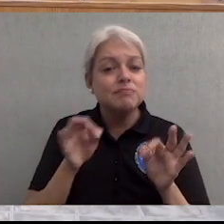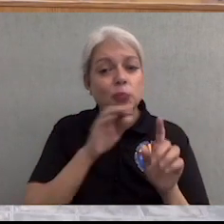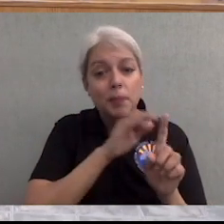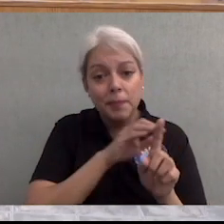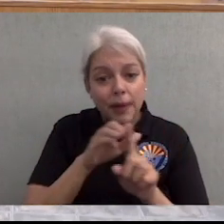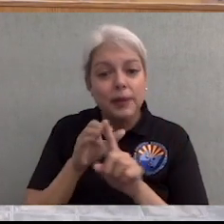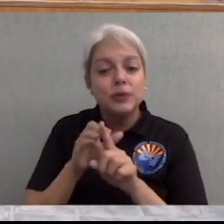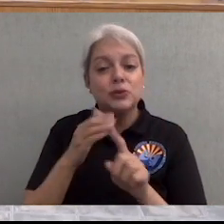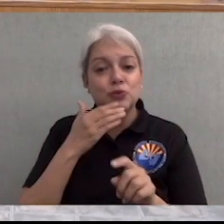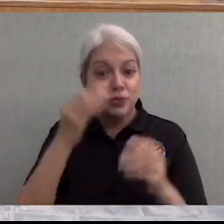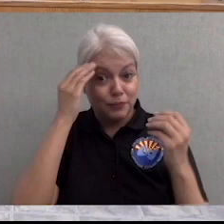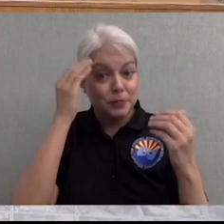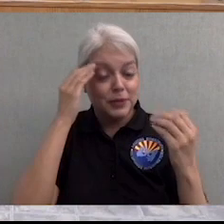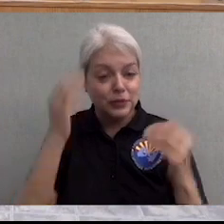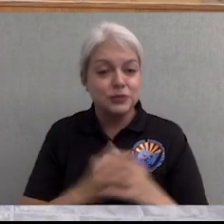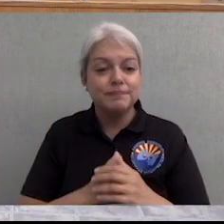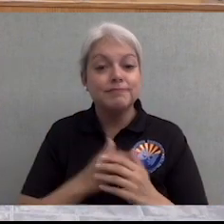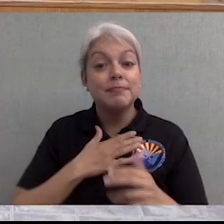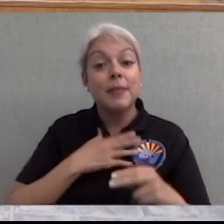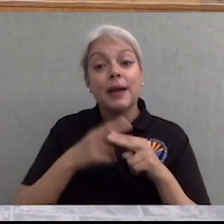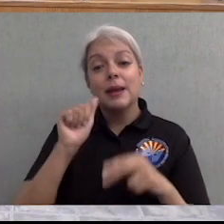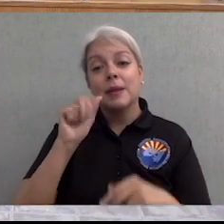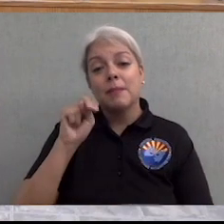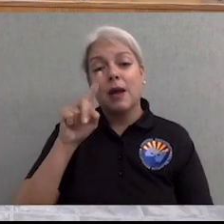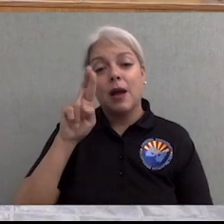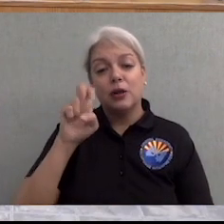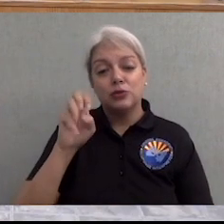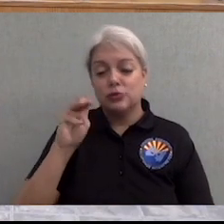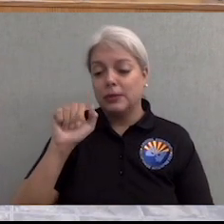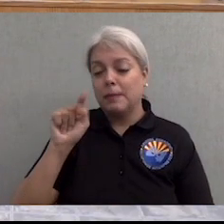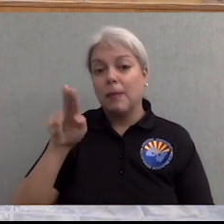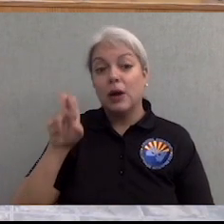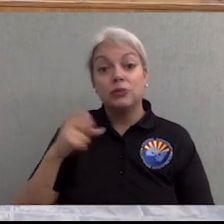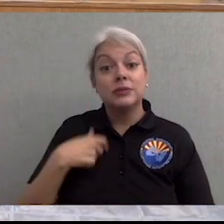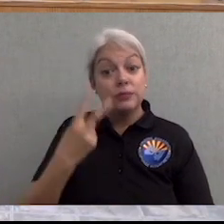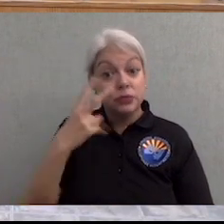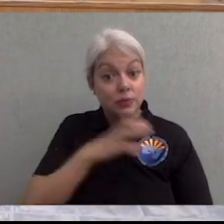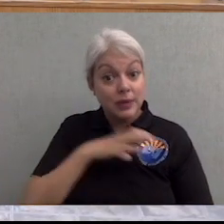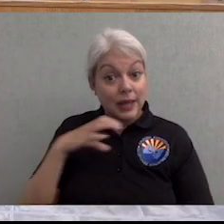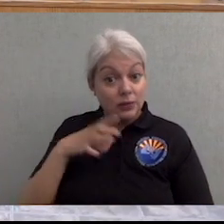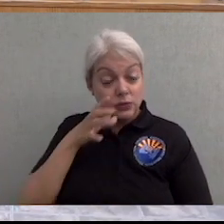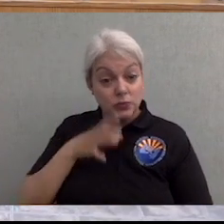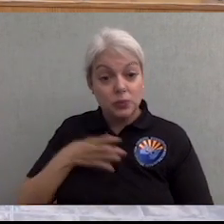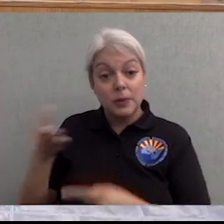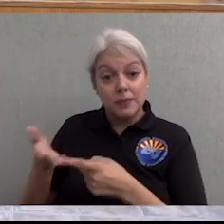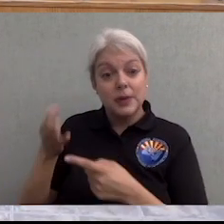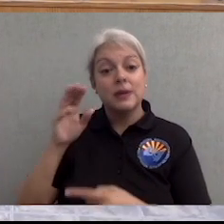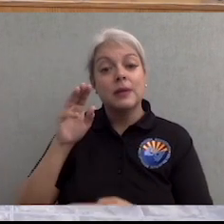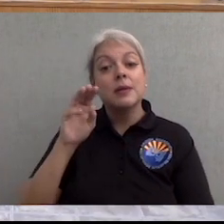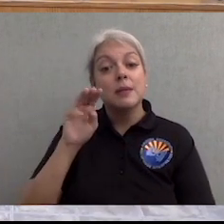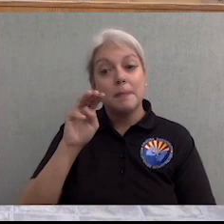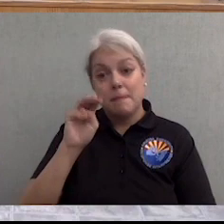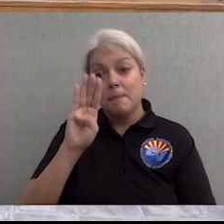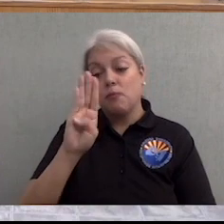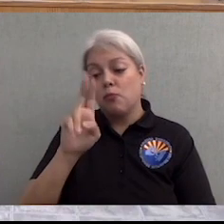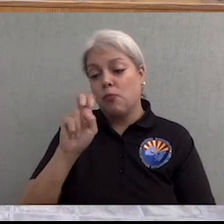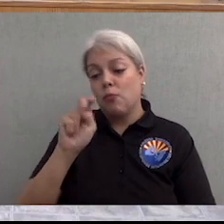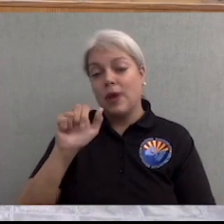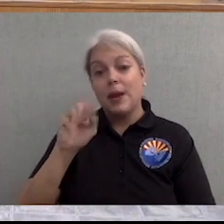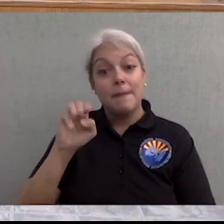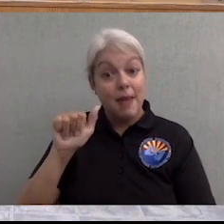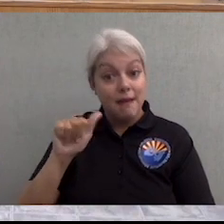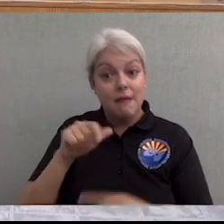My name is Matus, and with us today we have two council members, Mrs. Buenamea and Mrs. Campoy. We also have